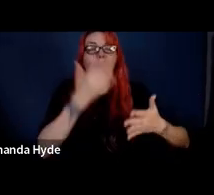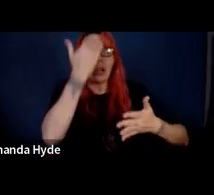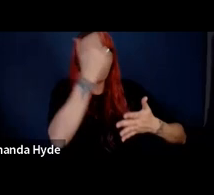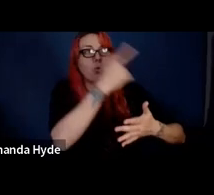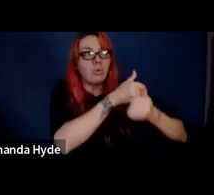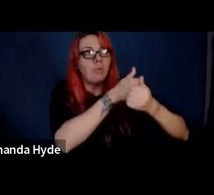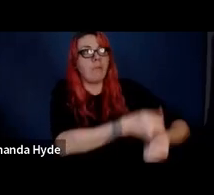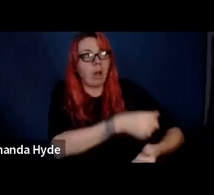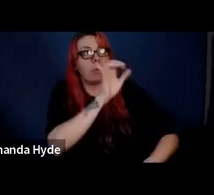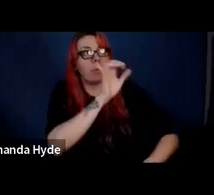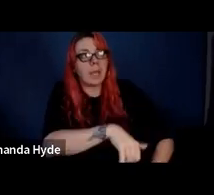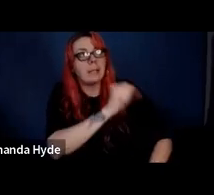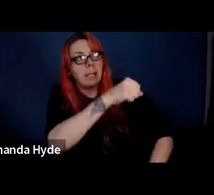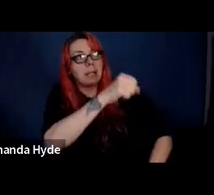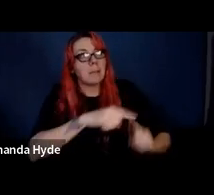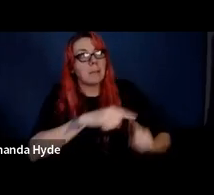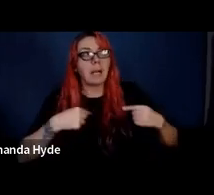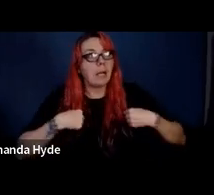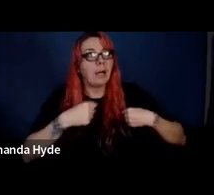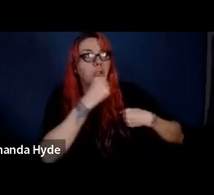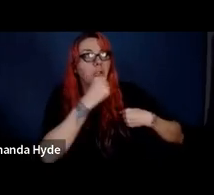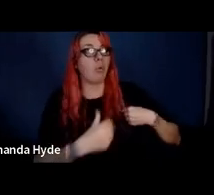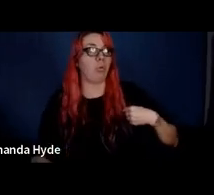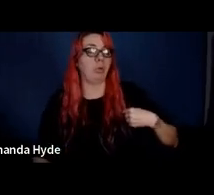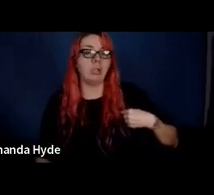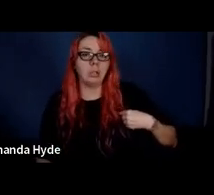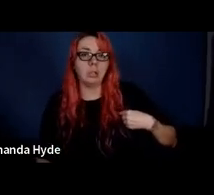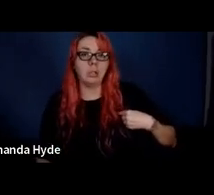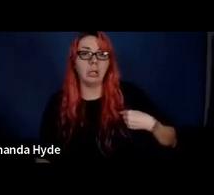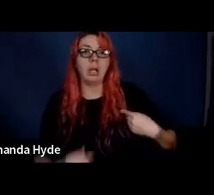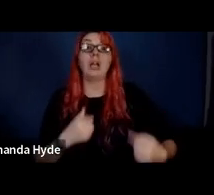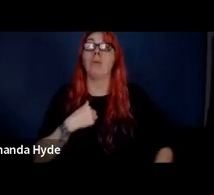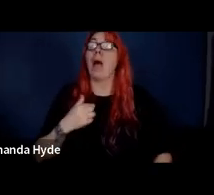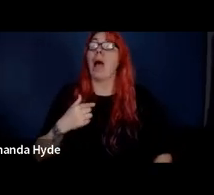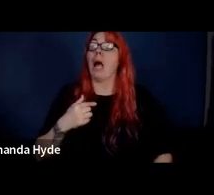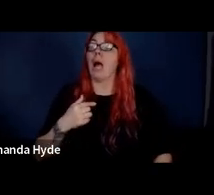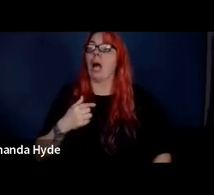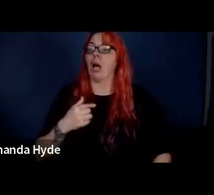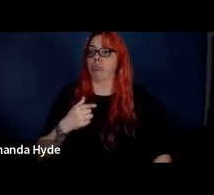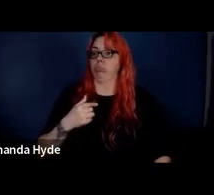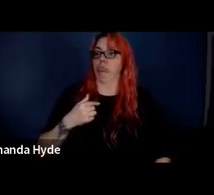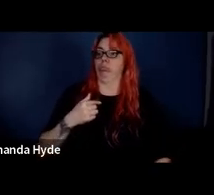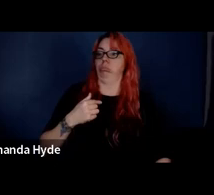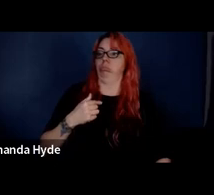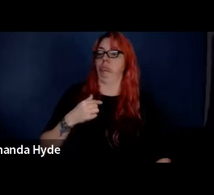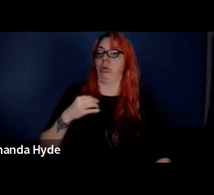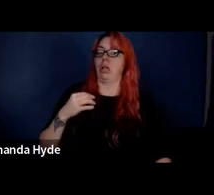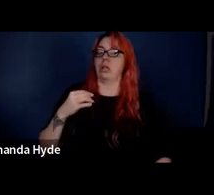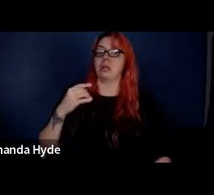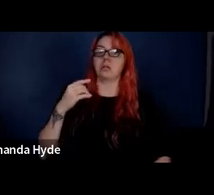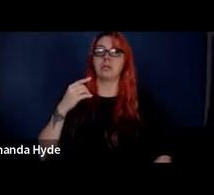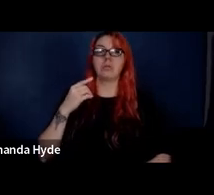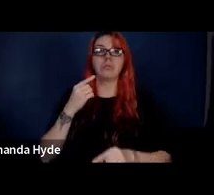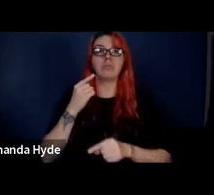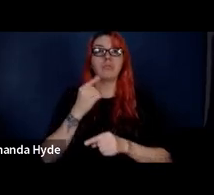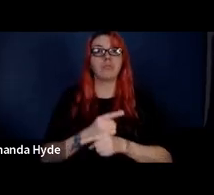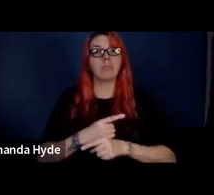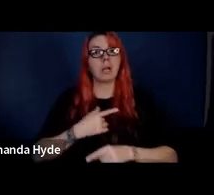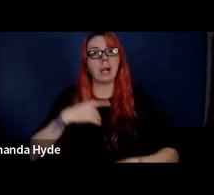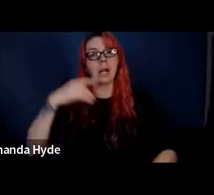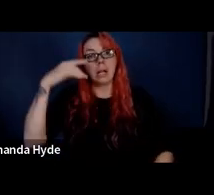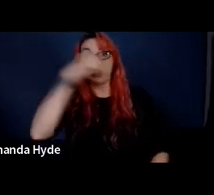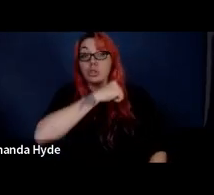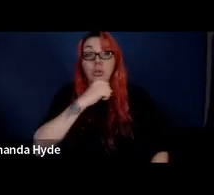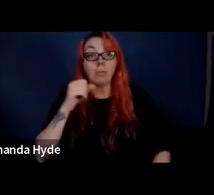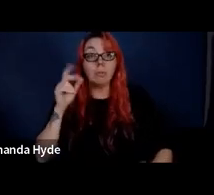one that I follow. And so it was a moment of my just taking pause, that I was just running off with the assumption that everyone around me lives in the world the